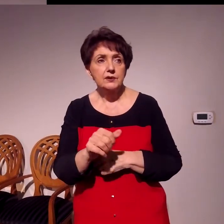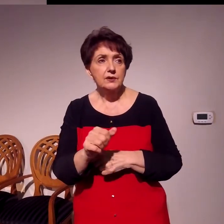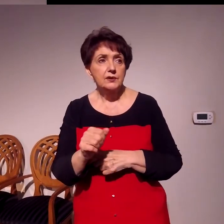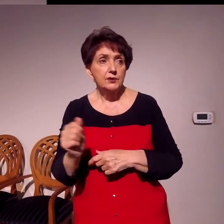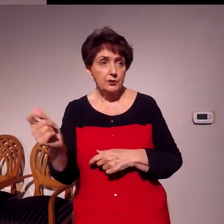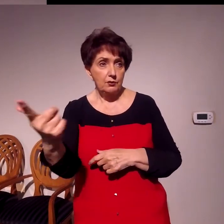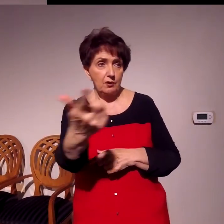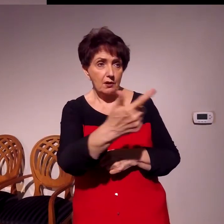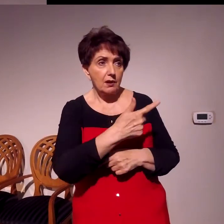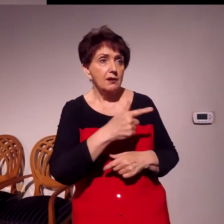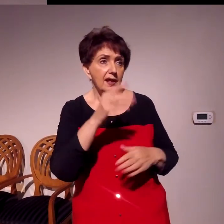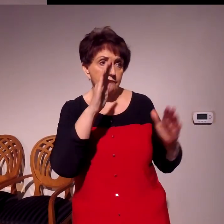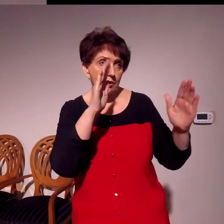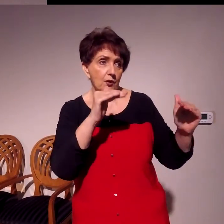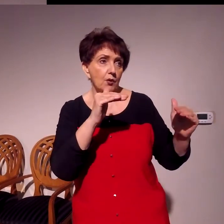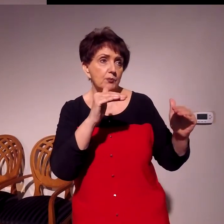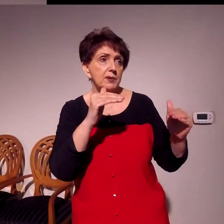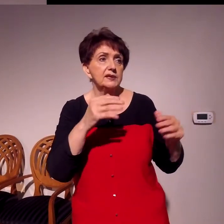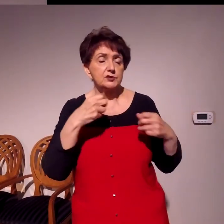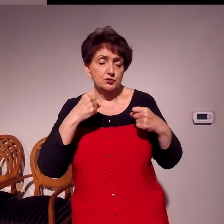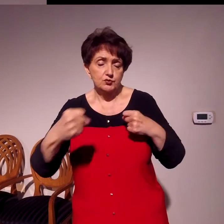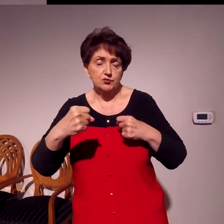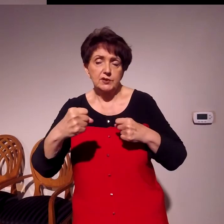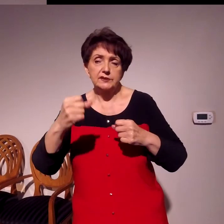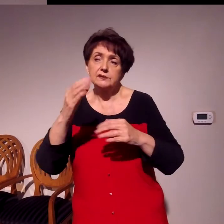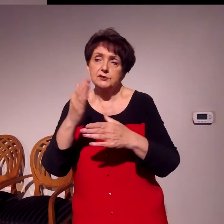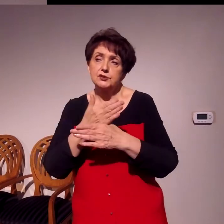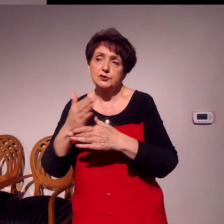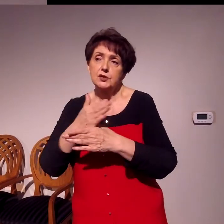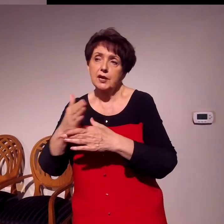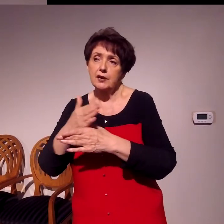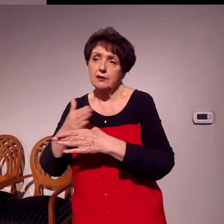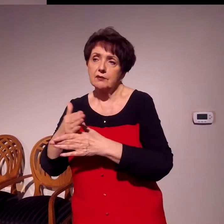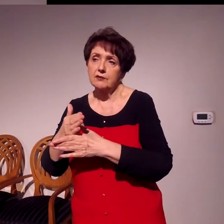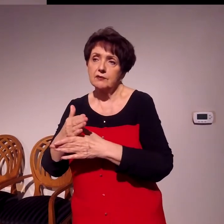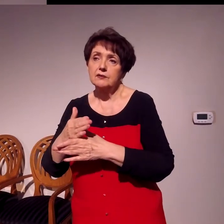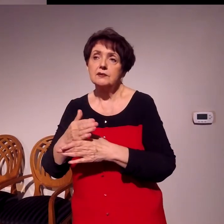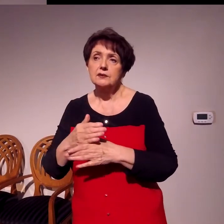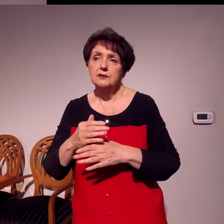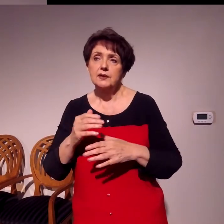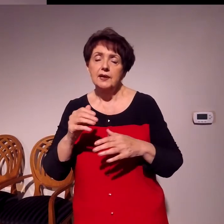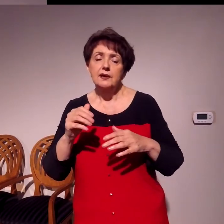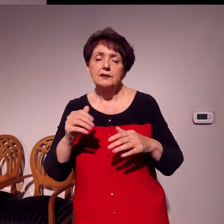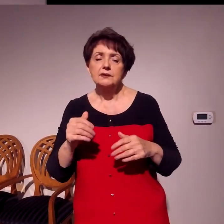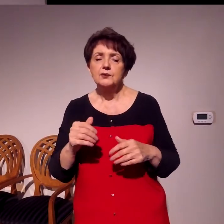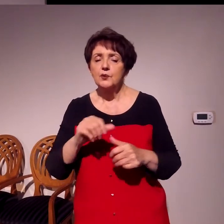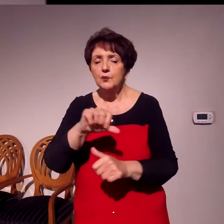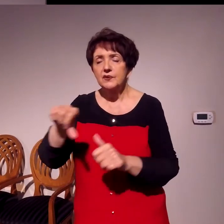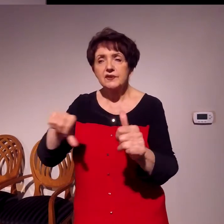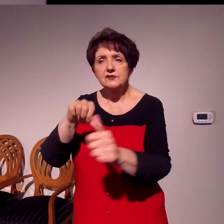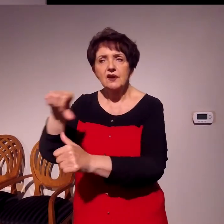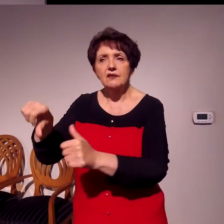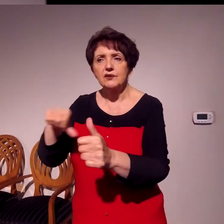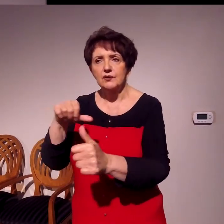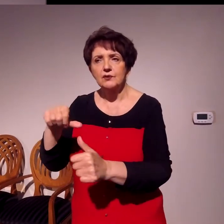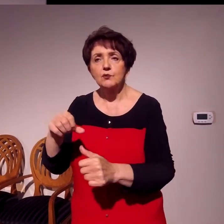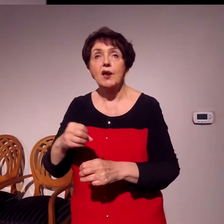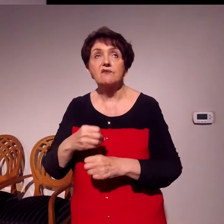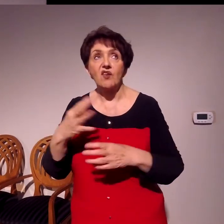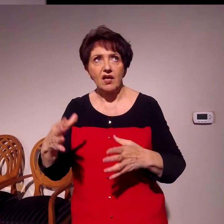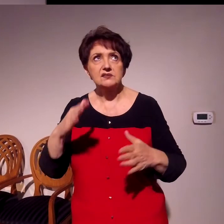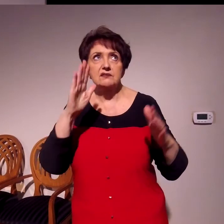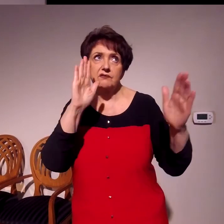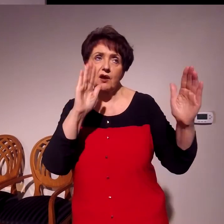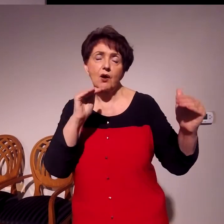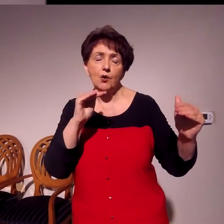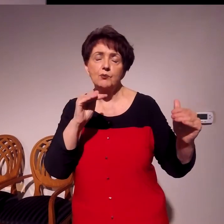and strength to share with me, and I have hope and strength to share with you. we have lots of hope and strength to share